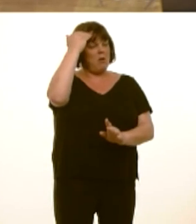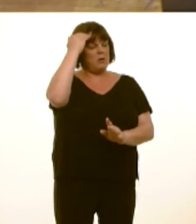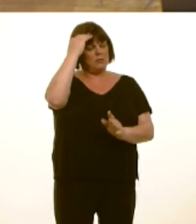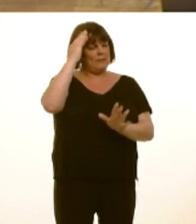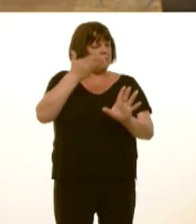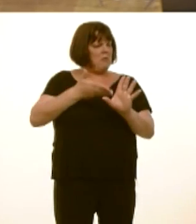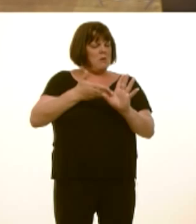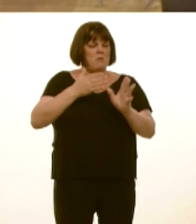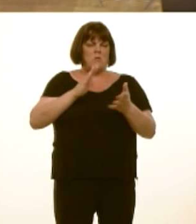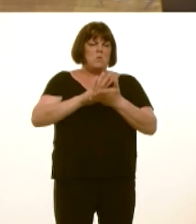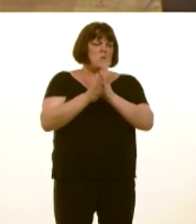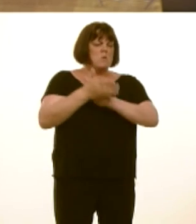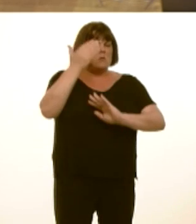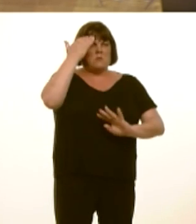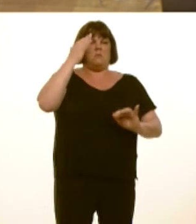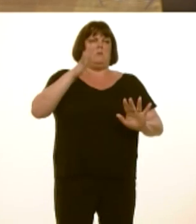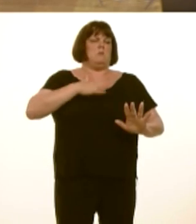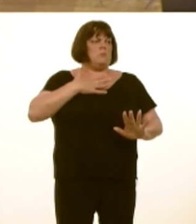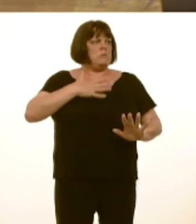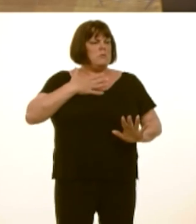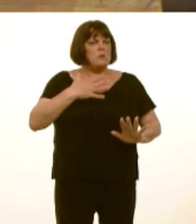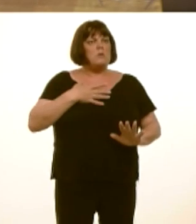identify and need, of course, to be